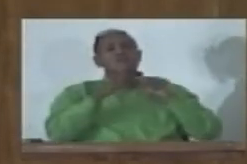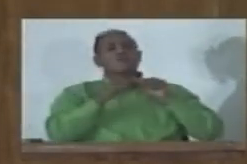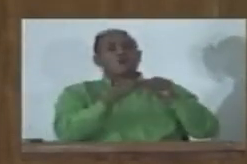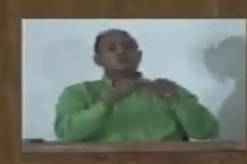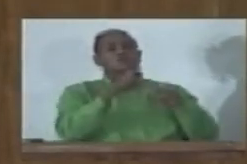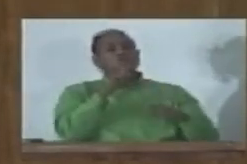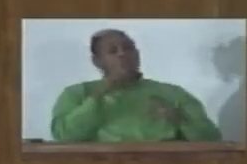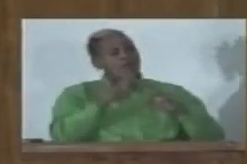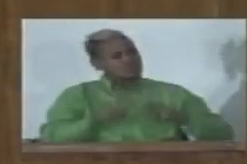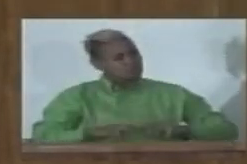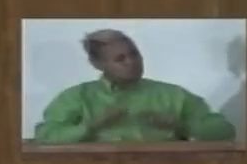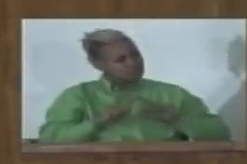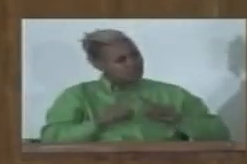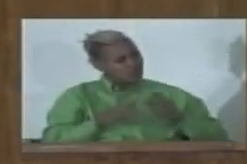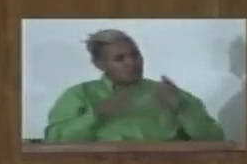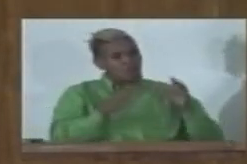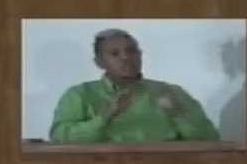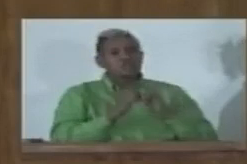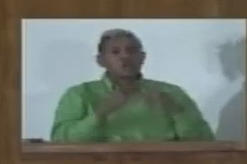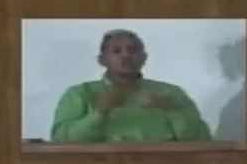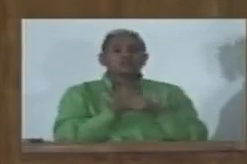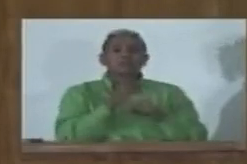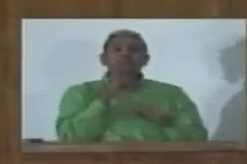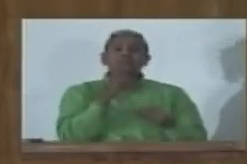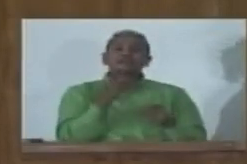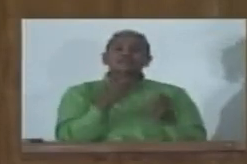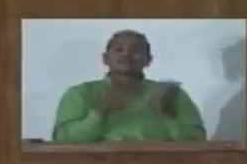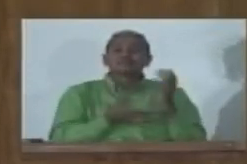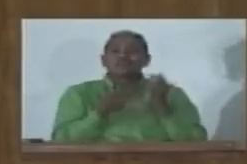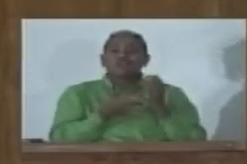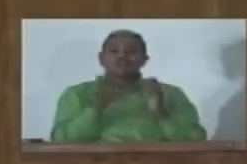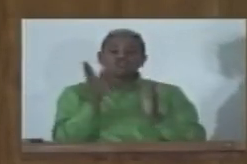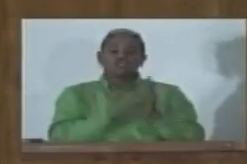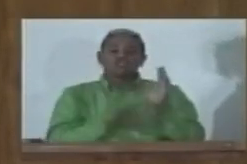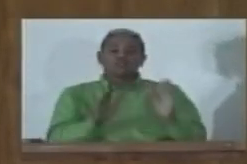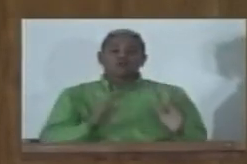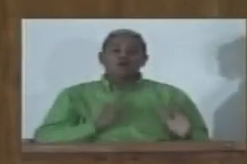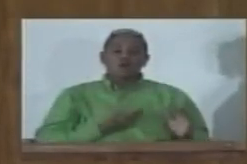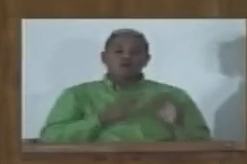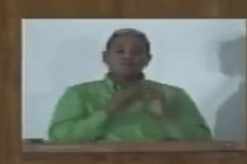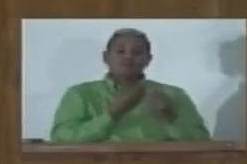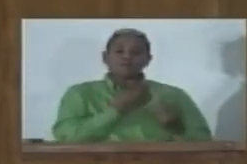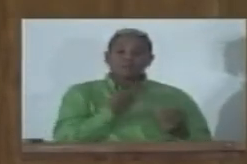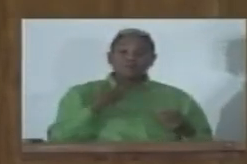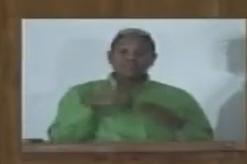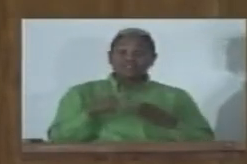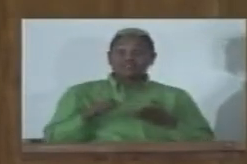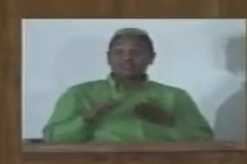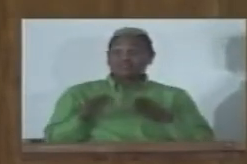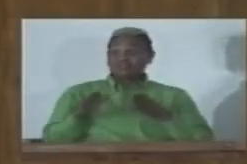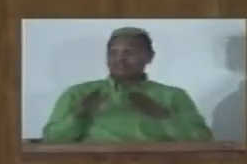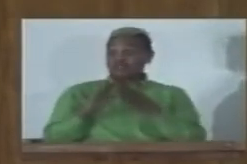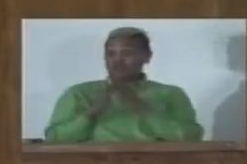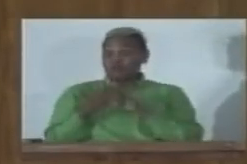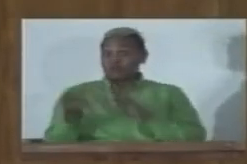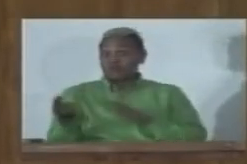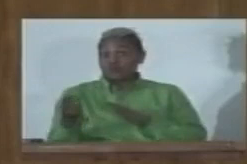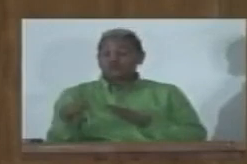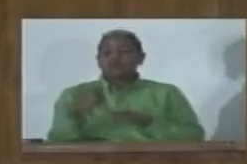explore ways to make the gadgets cheaper that our family members in this group use to make their lives